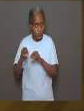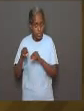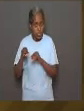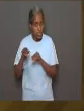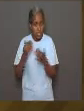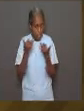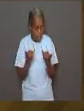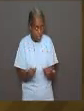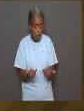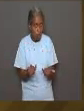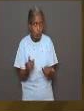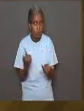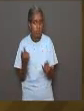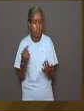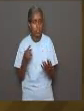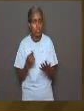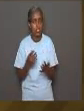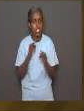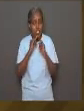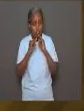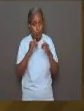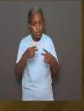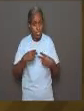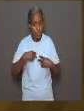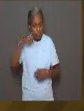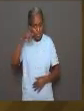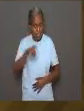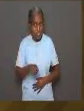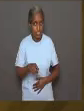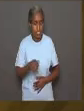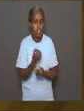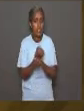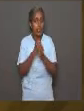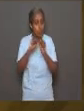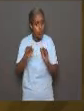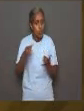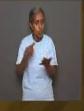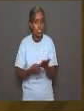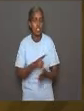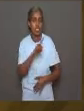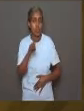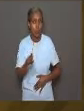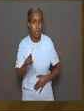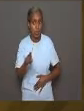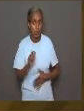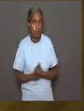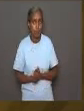Students, now that we have all the information needed to solve this